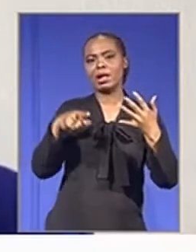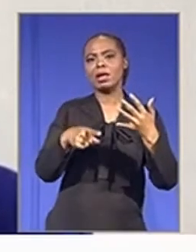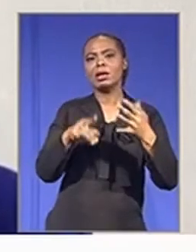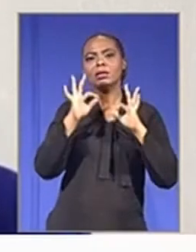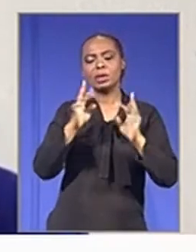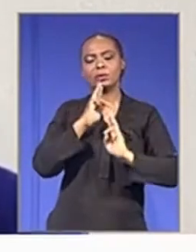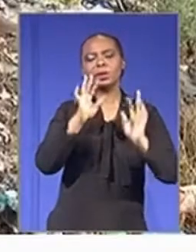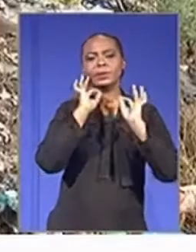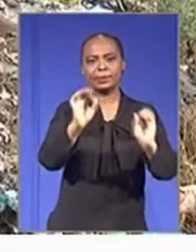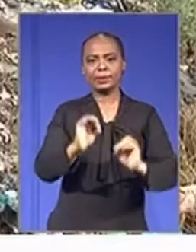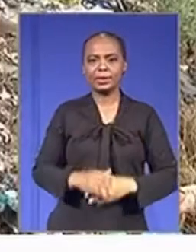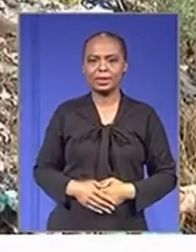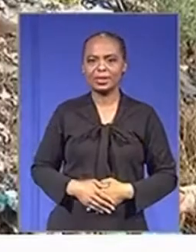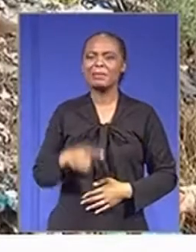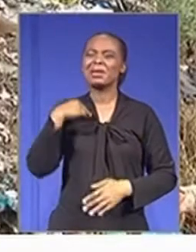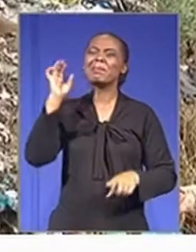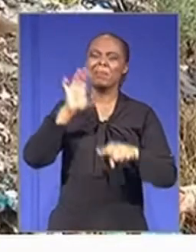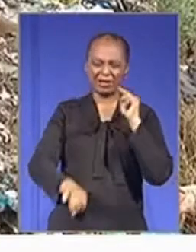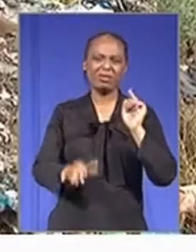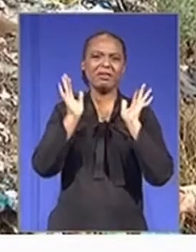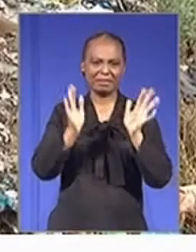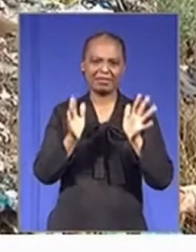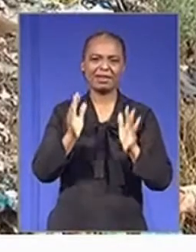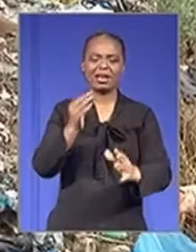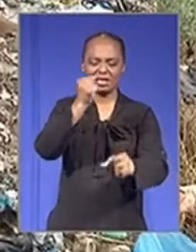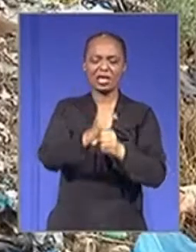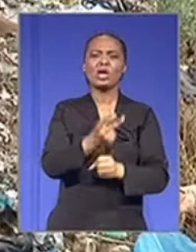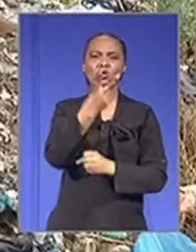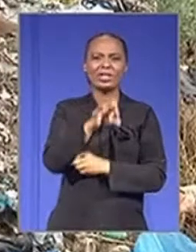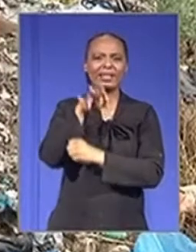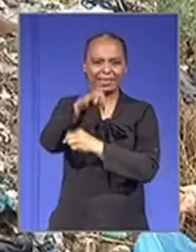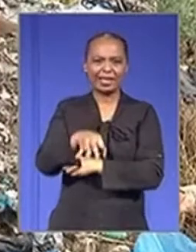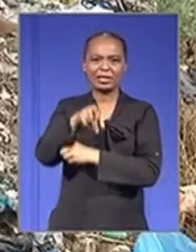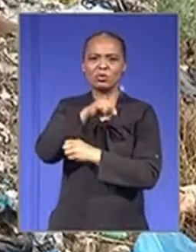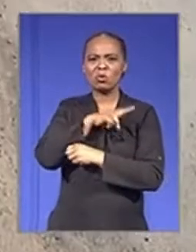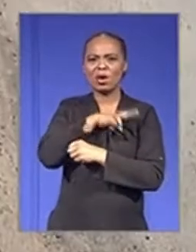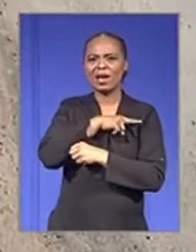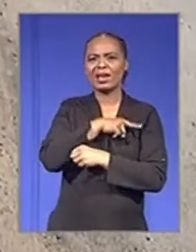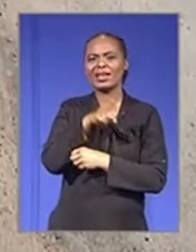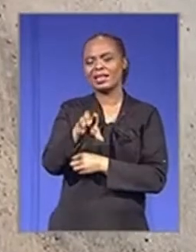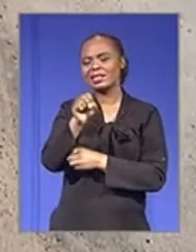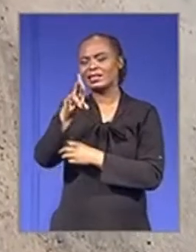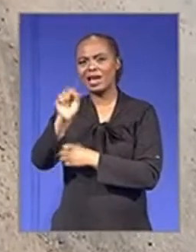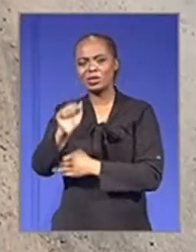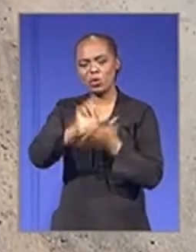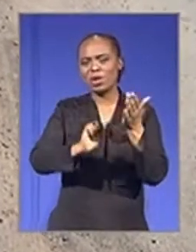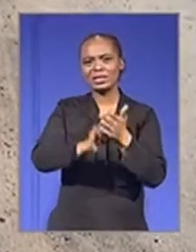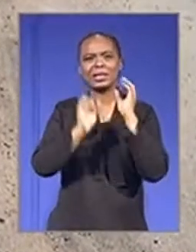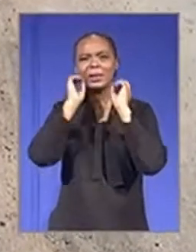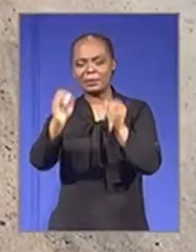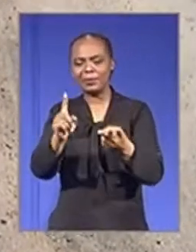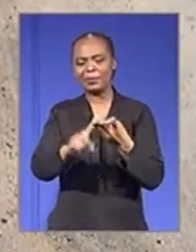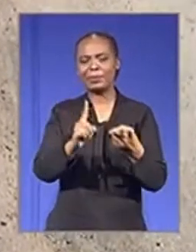since 2013. We have seen that there is no revenue collection, there's no service delivery, there's no